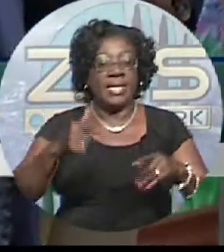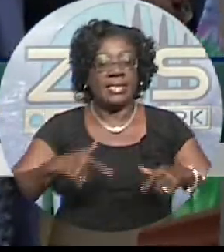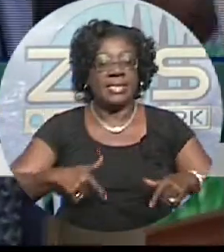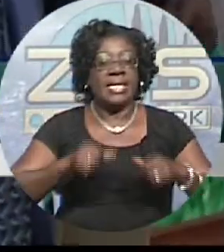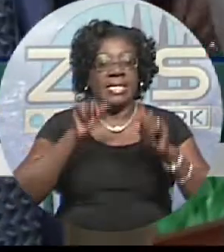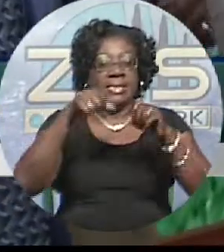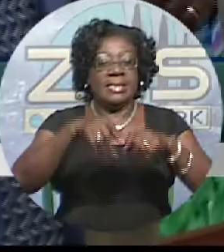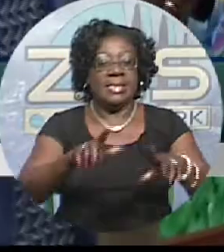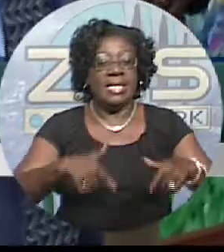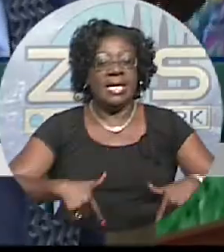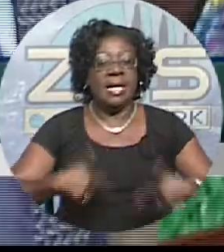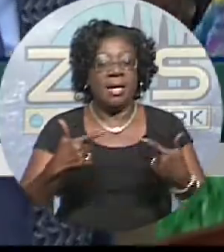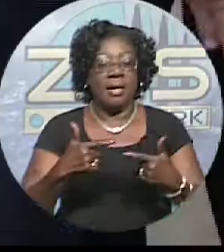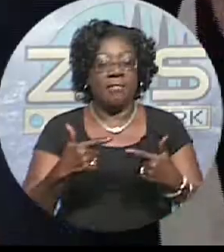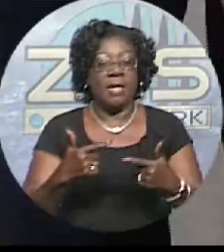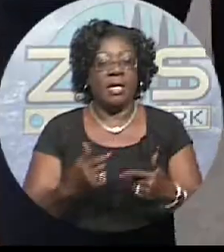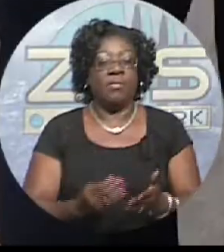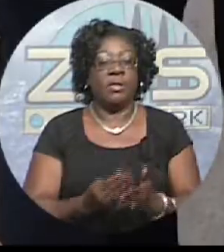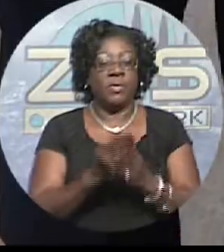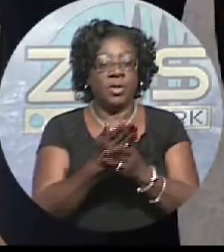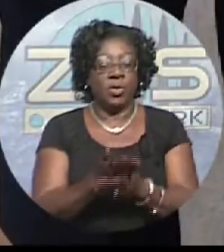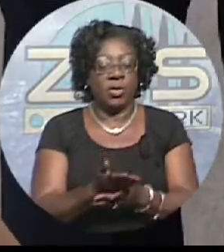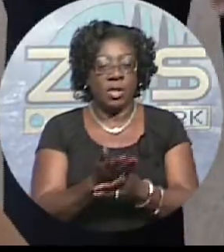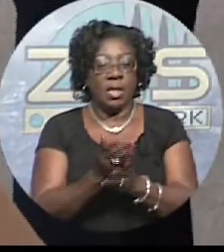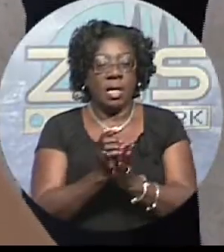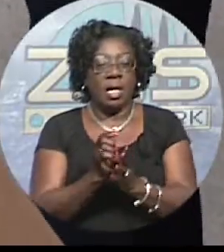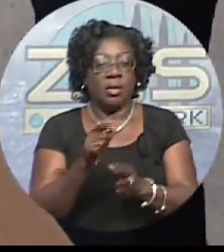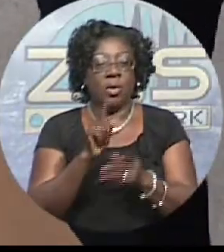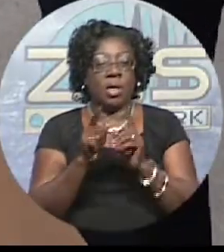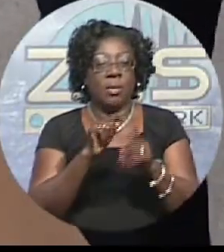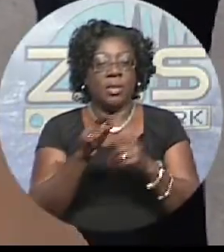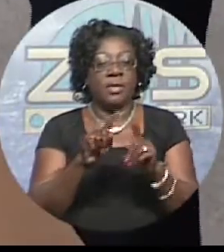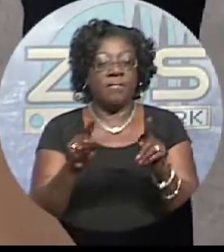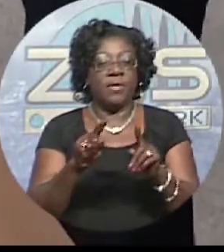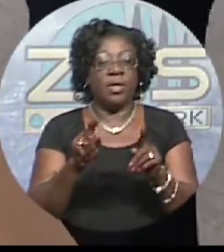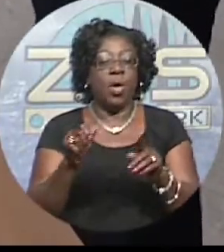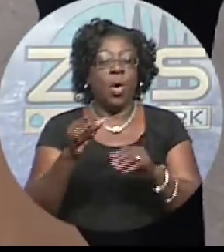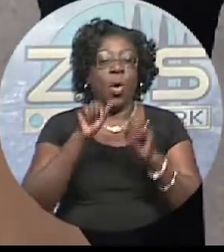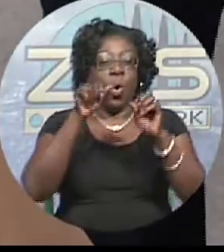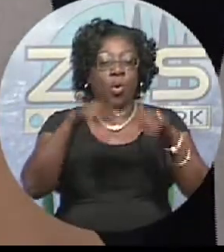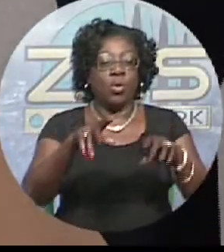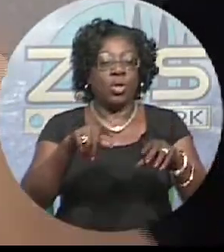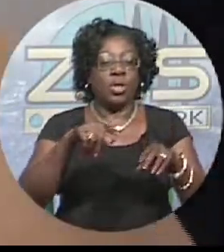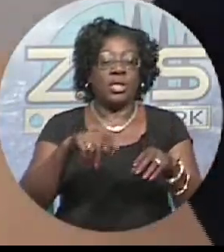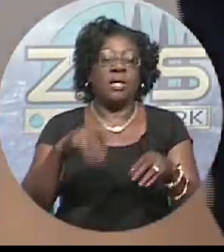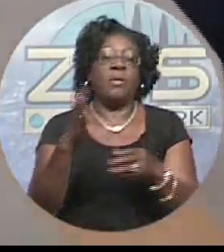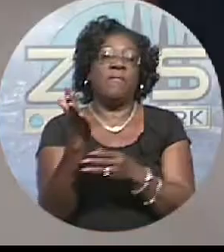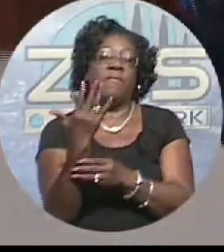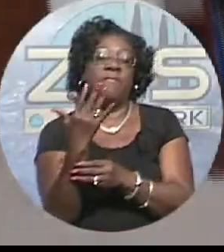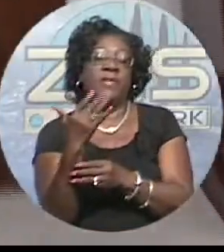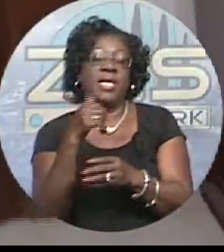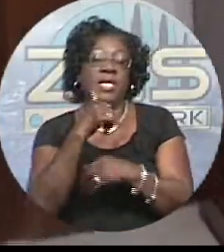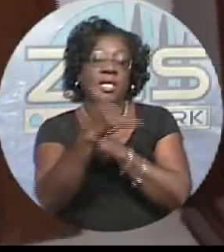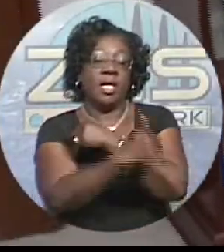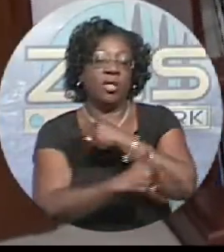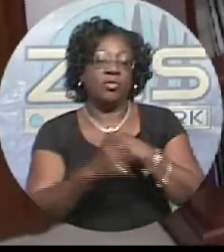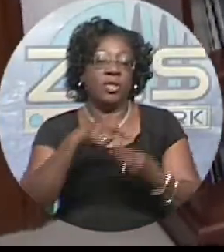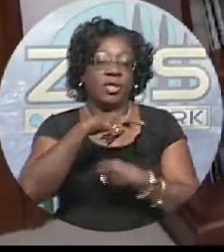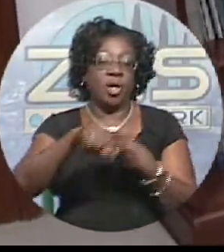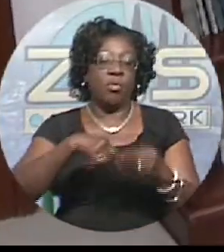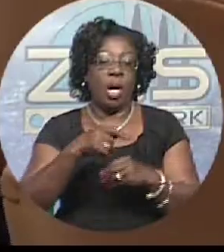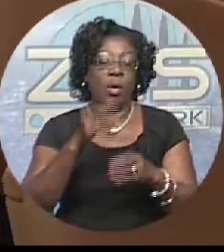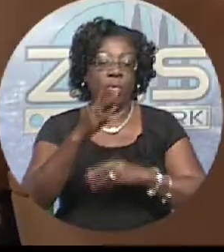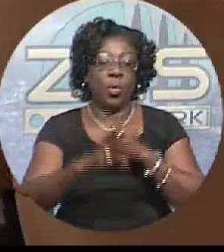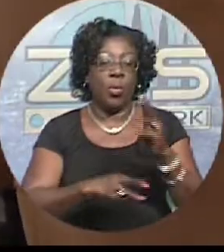was produced by the Khalid Bin Sultan Living Oceans Foundation, and the Bahamas is just one of 15 countries they visited. The foundation's